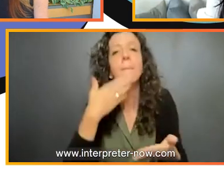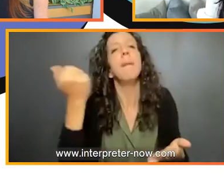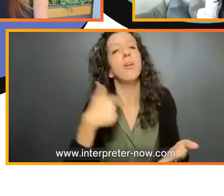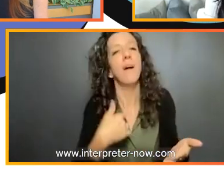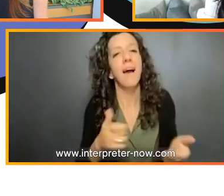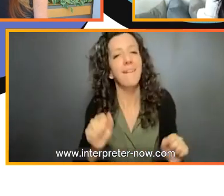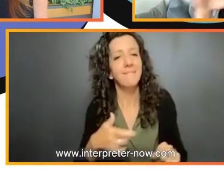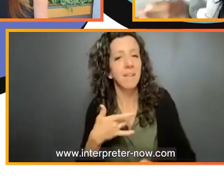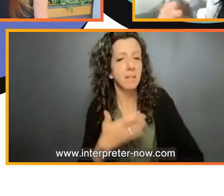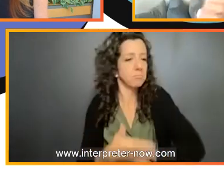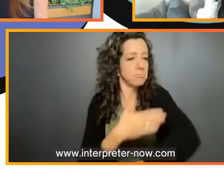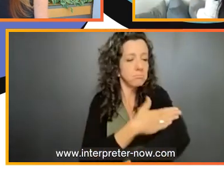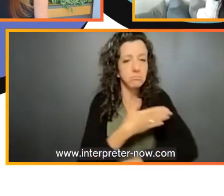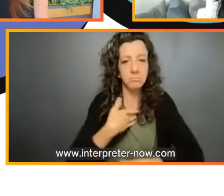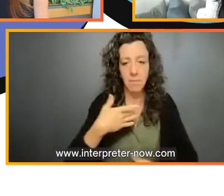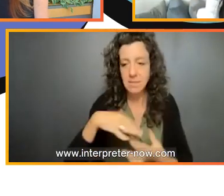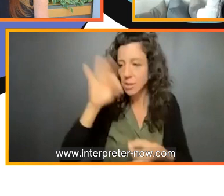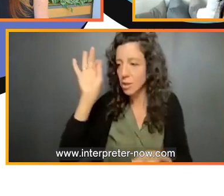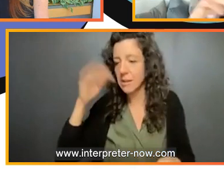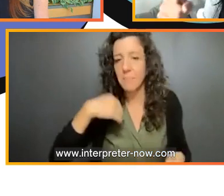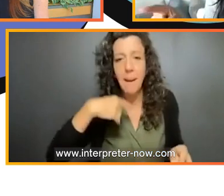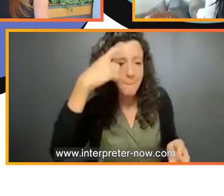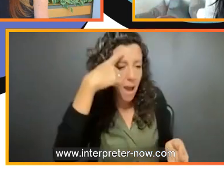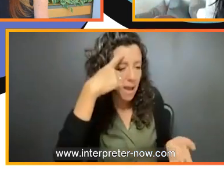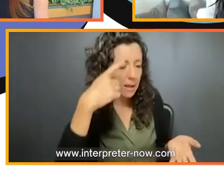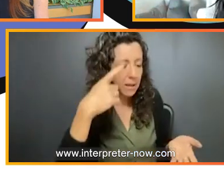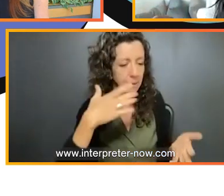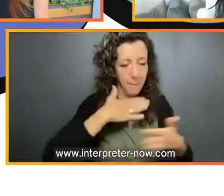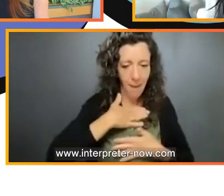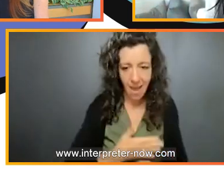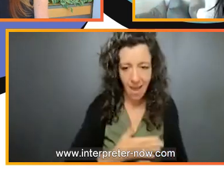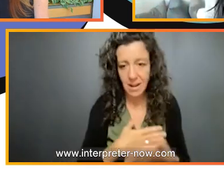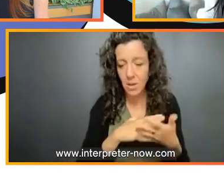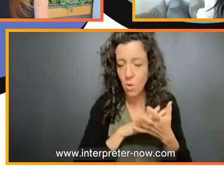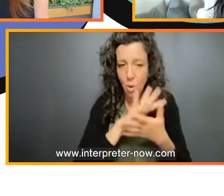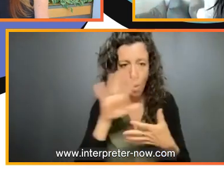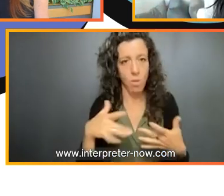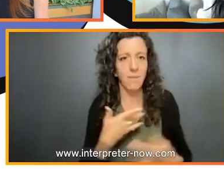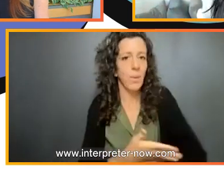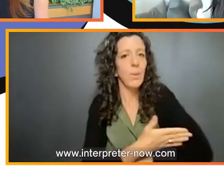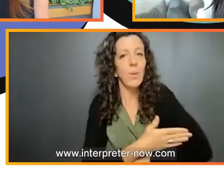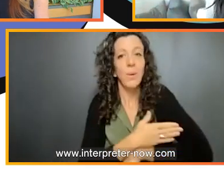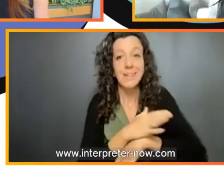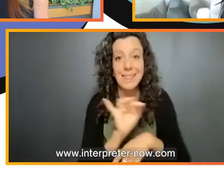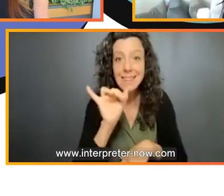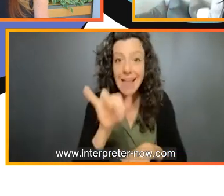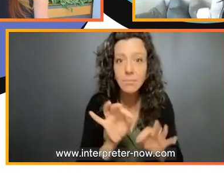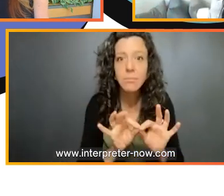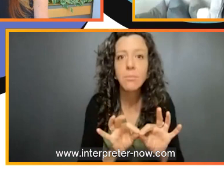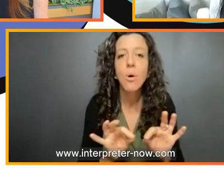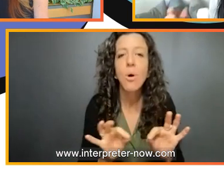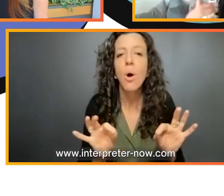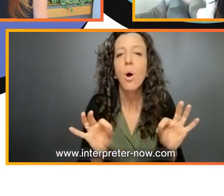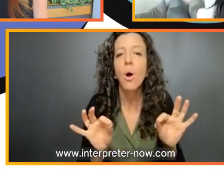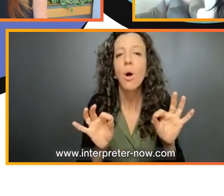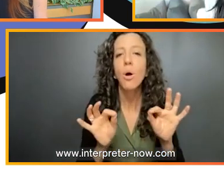what core wisdom is about, which is what I talk about. And we've got this, but now let's take it back to these negative messages that we've internalized around who we are. So Melinda, you